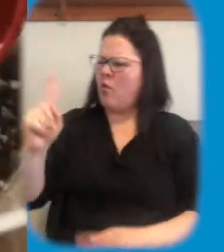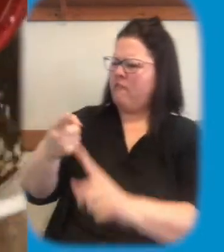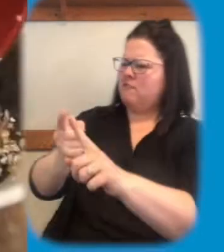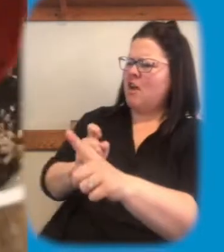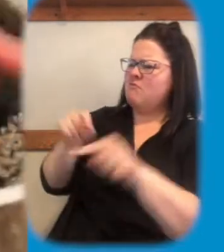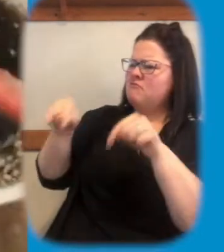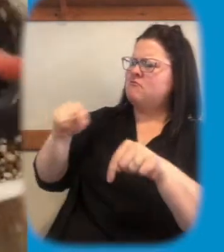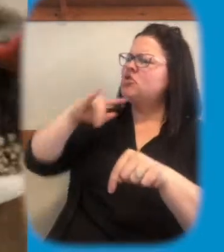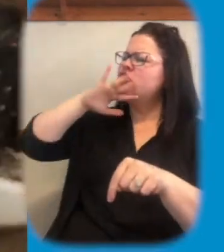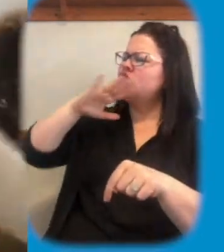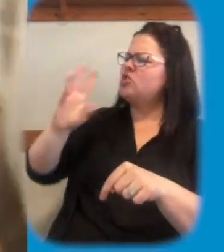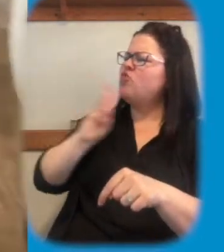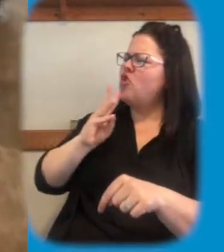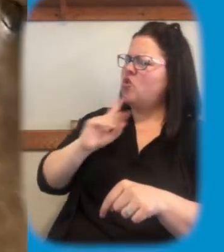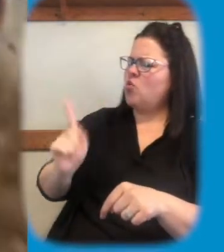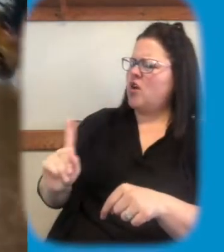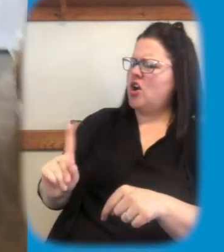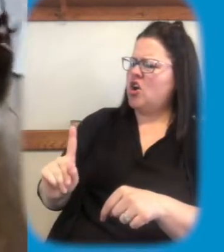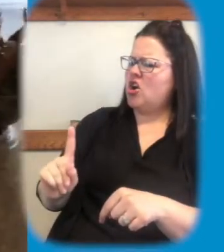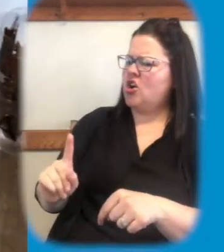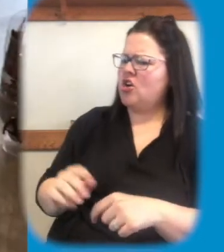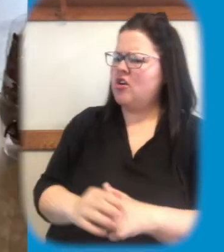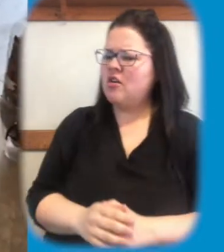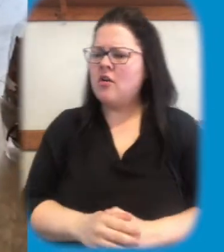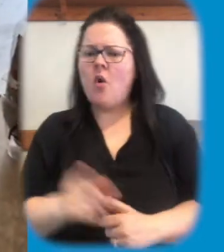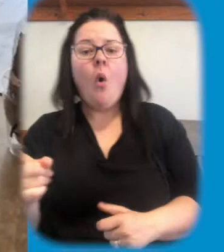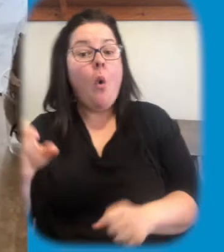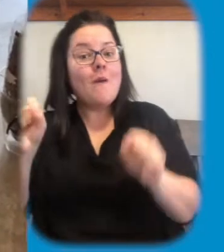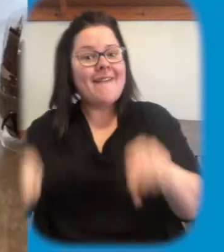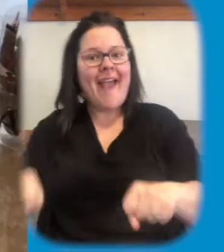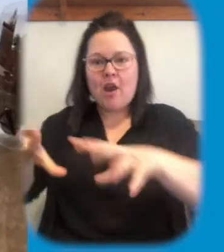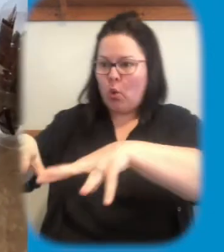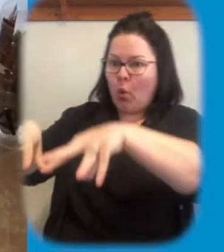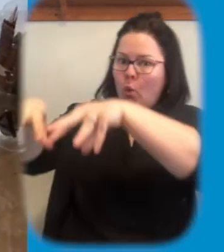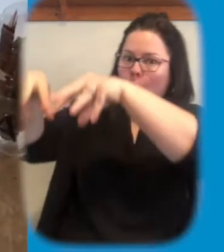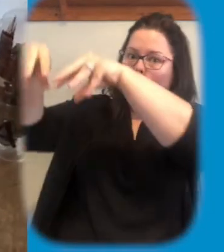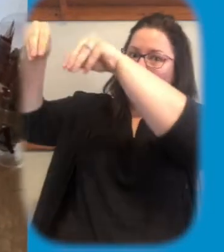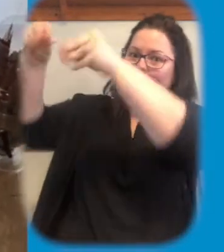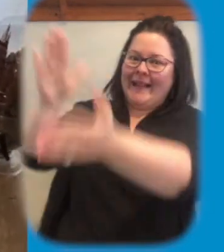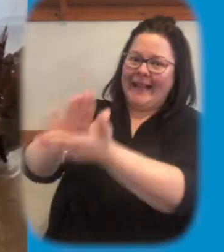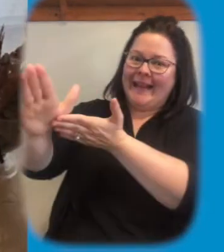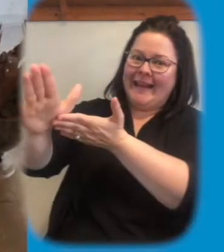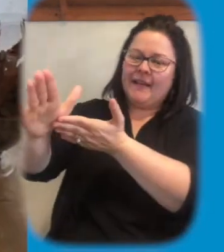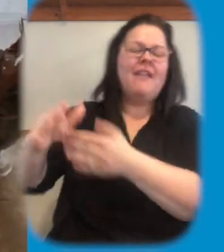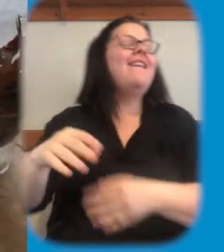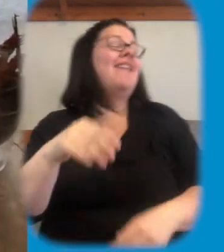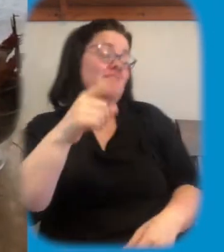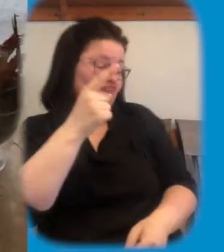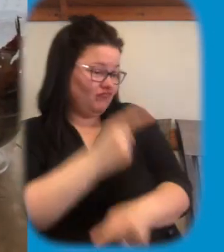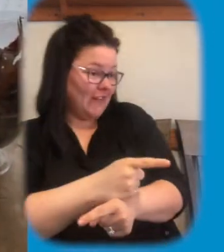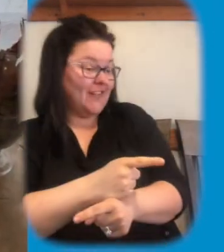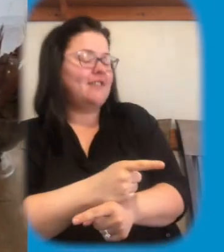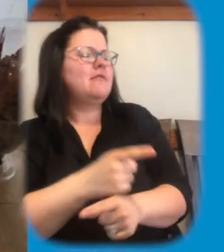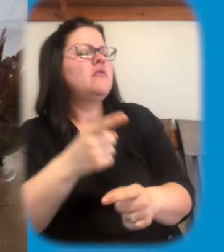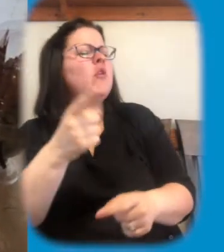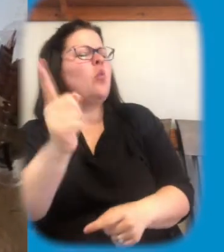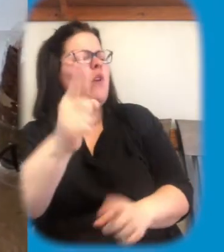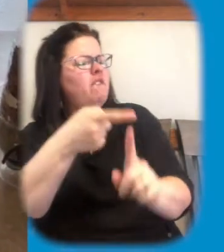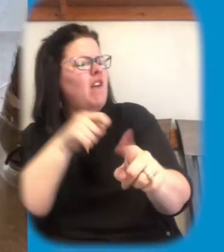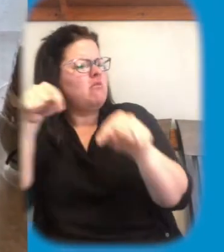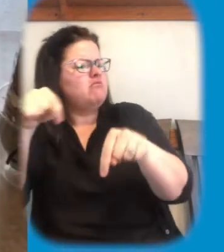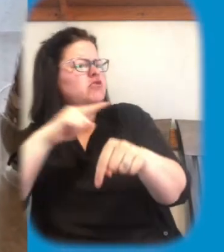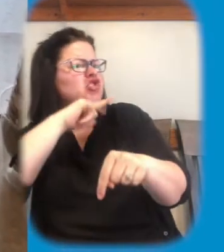dirty water? I know how we could just clean it and make it evaporate. Oh, we could just evaporate it. How did we get dirty water?